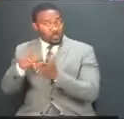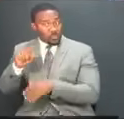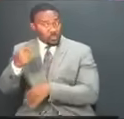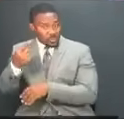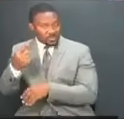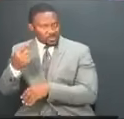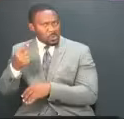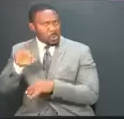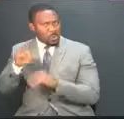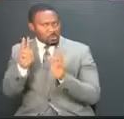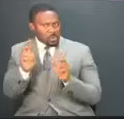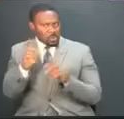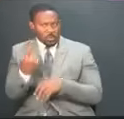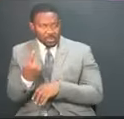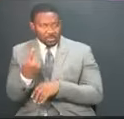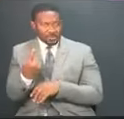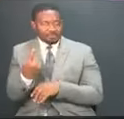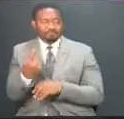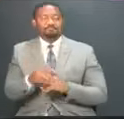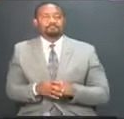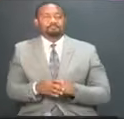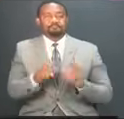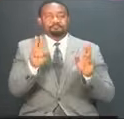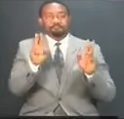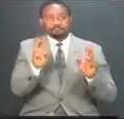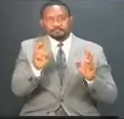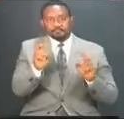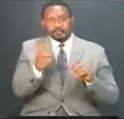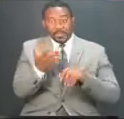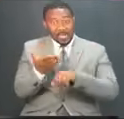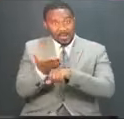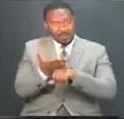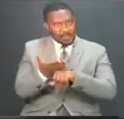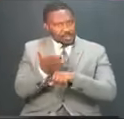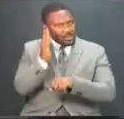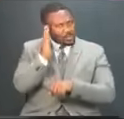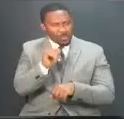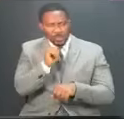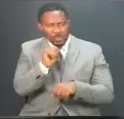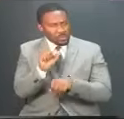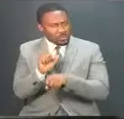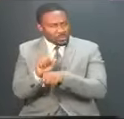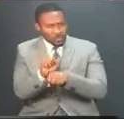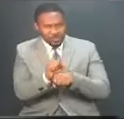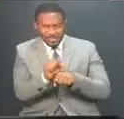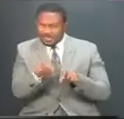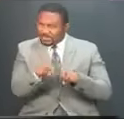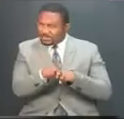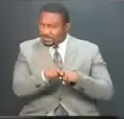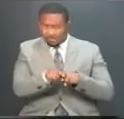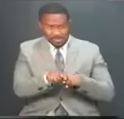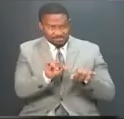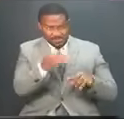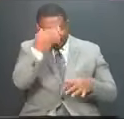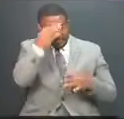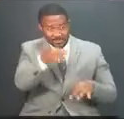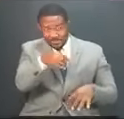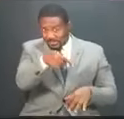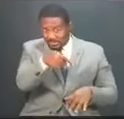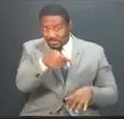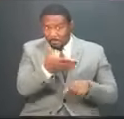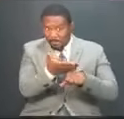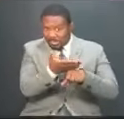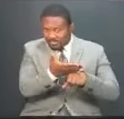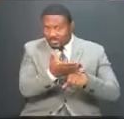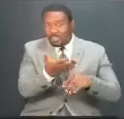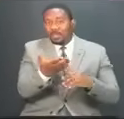1. An appeal shall not operate as a stay of execution under the